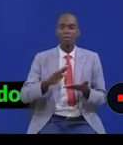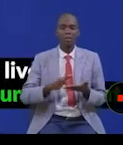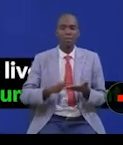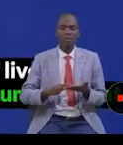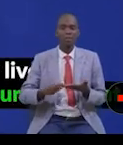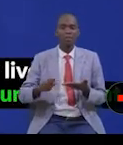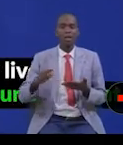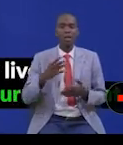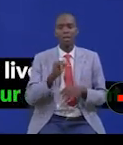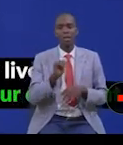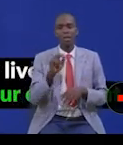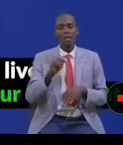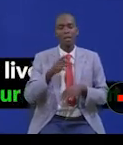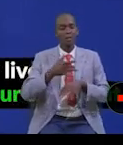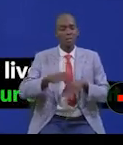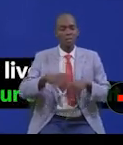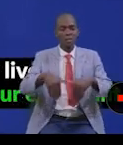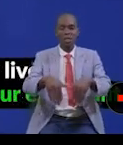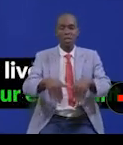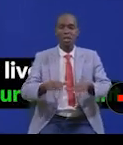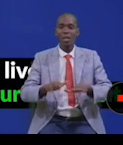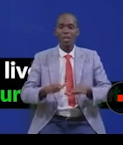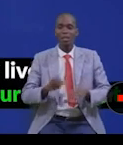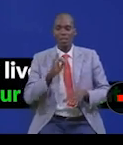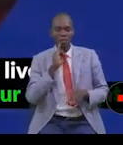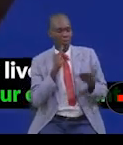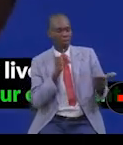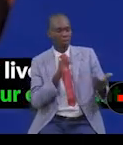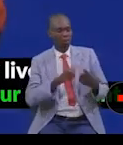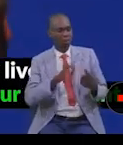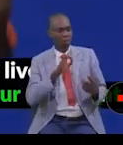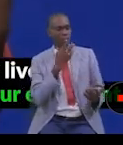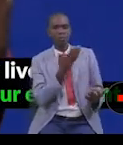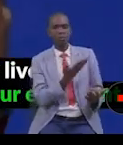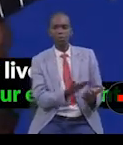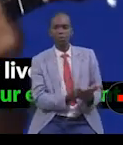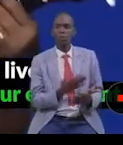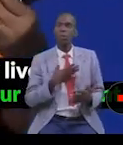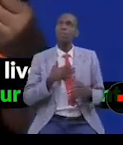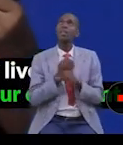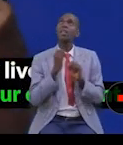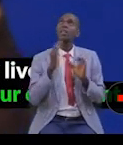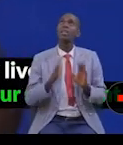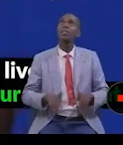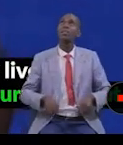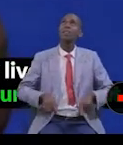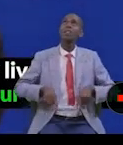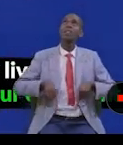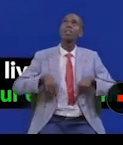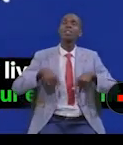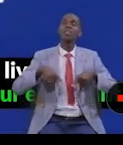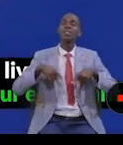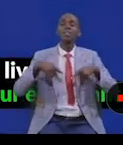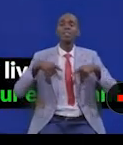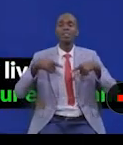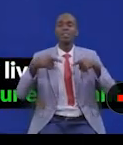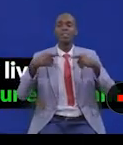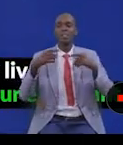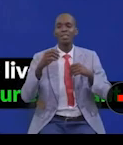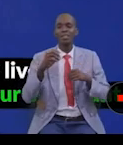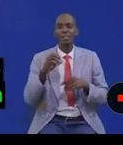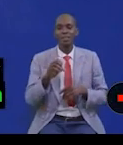pardon. An empty grave is there to prove my Savior lives.